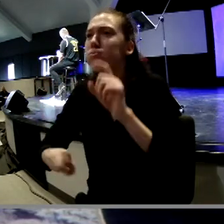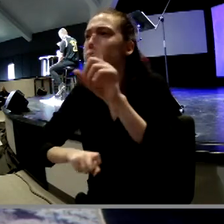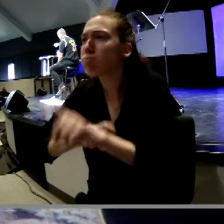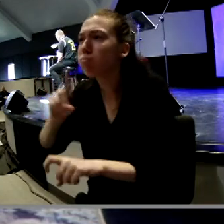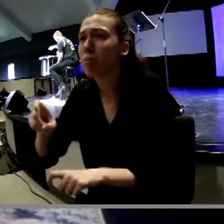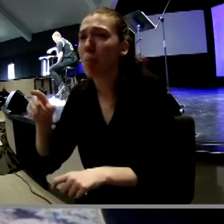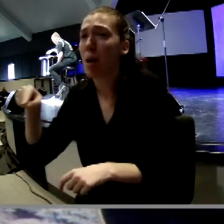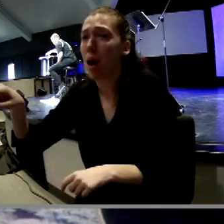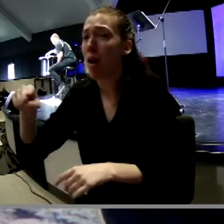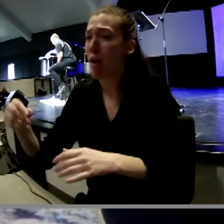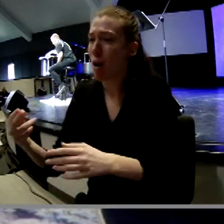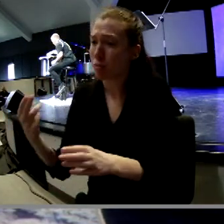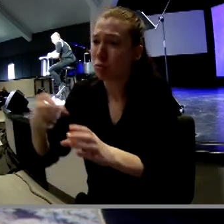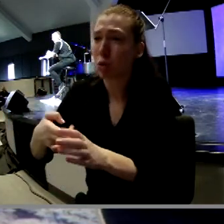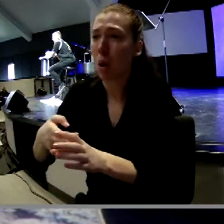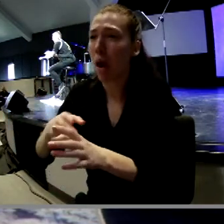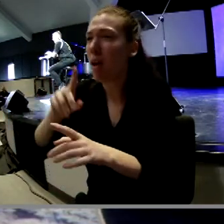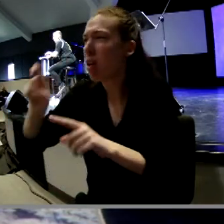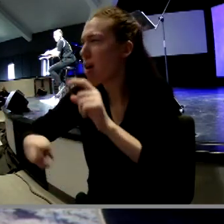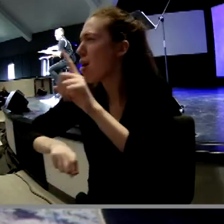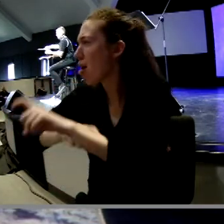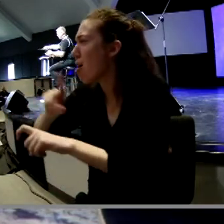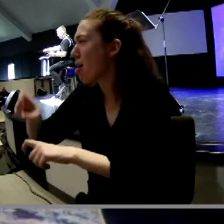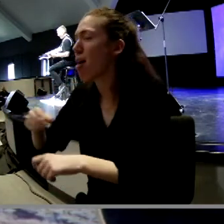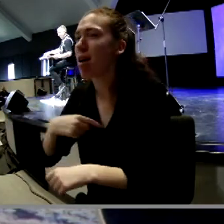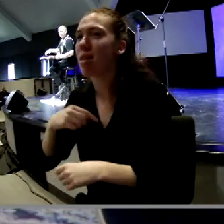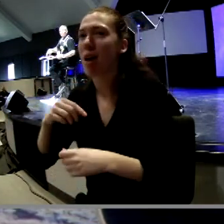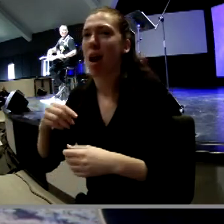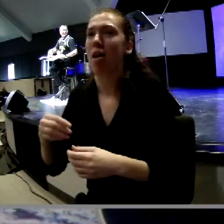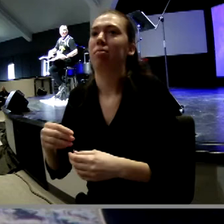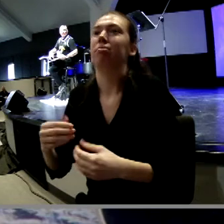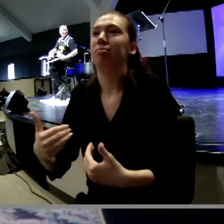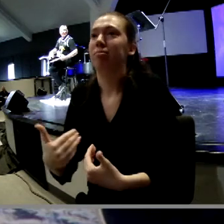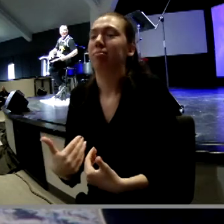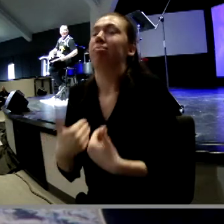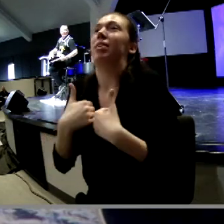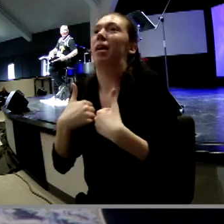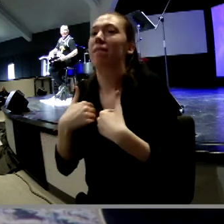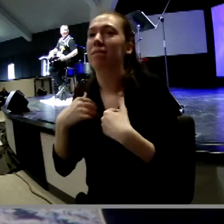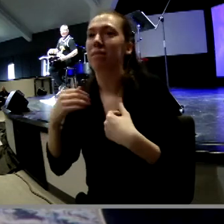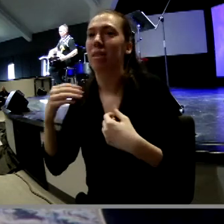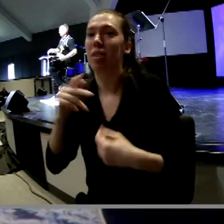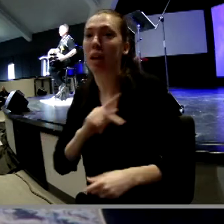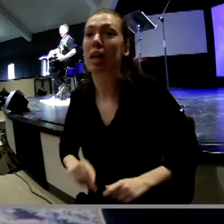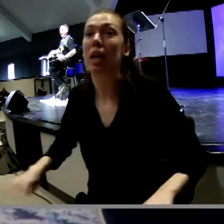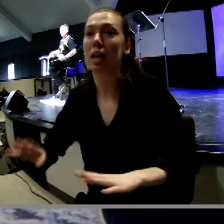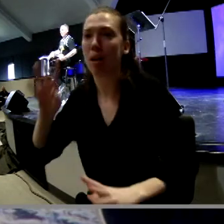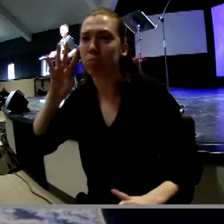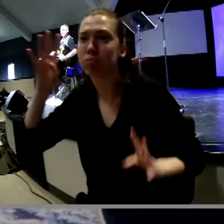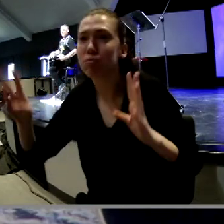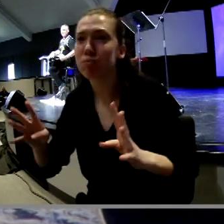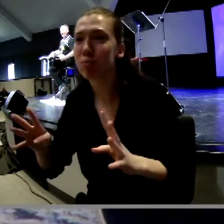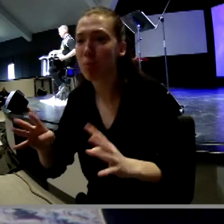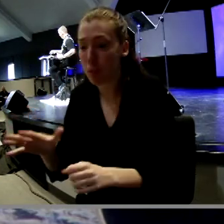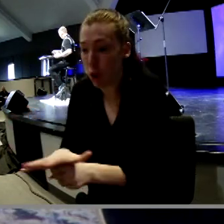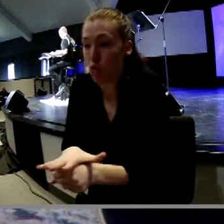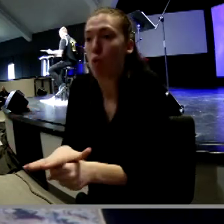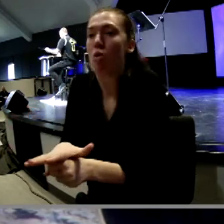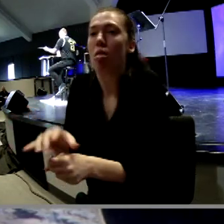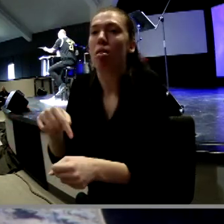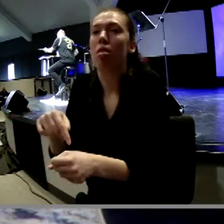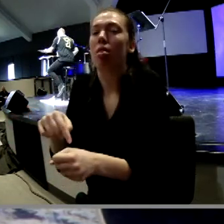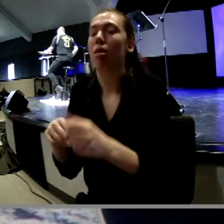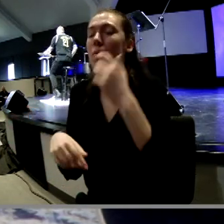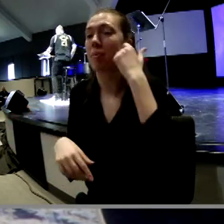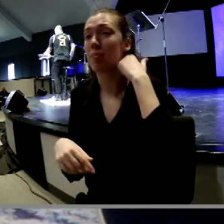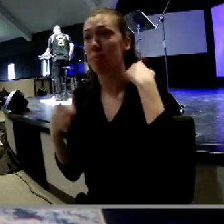me, we just might get a kingdom imagination on a local level. It just might happen. I think it's